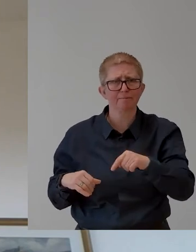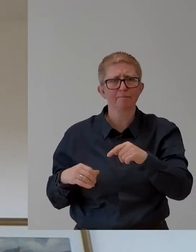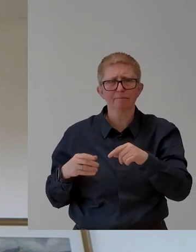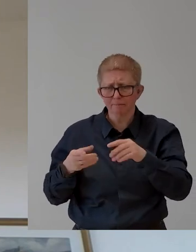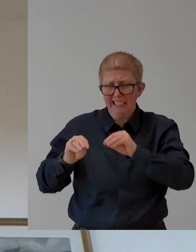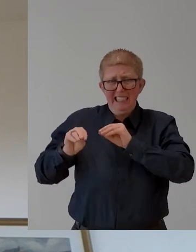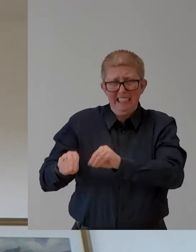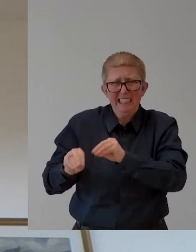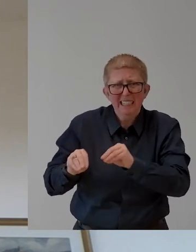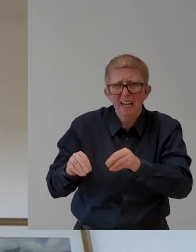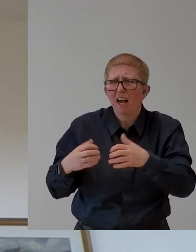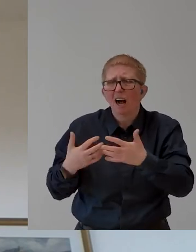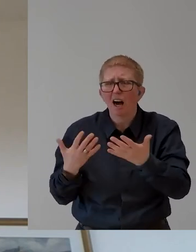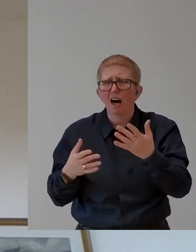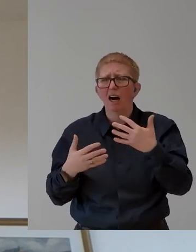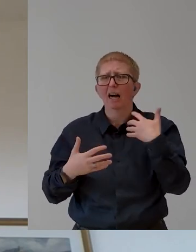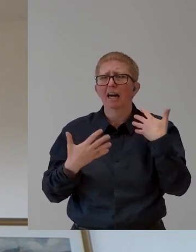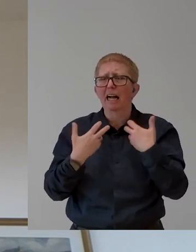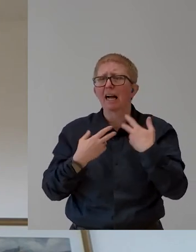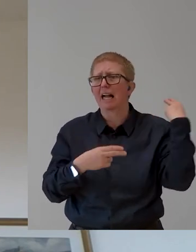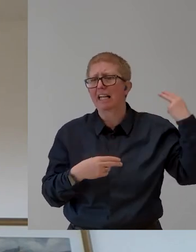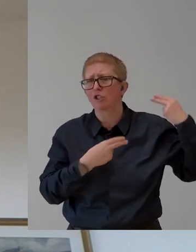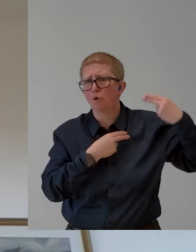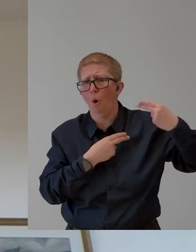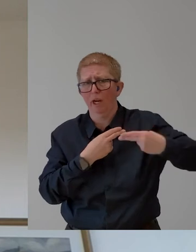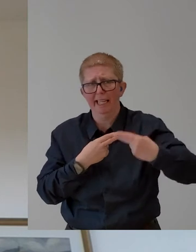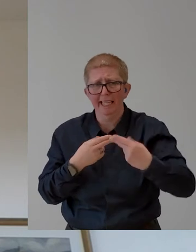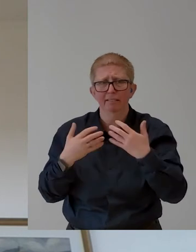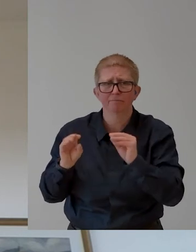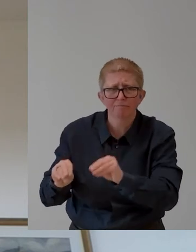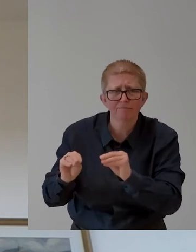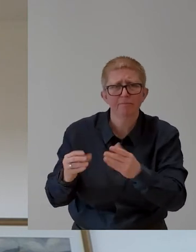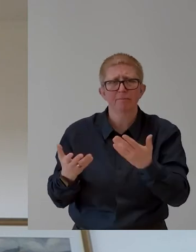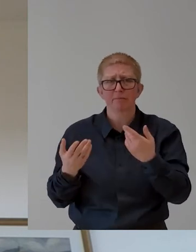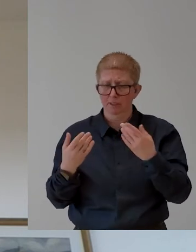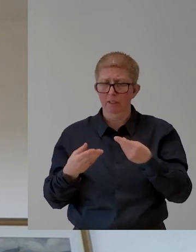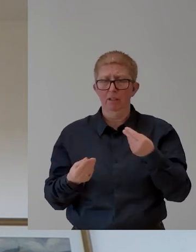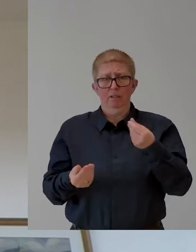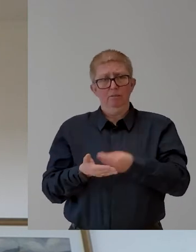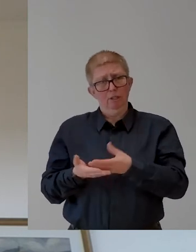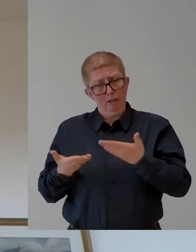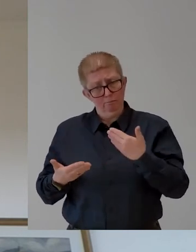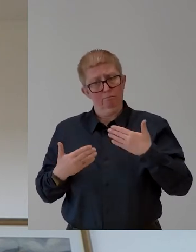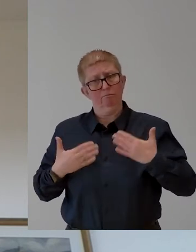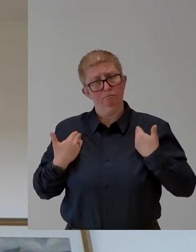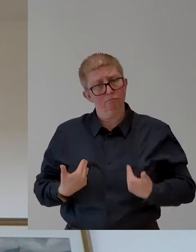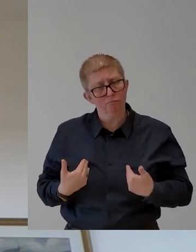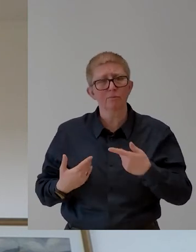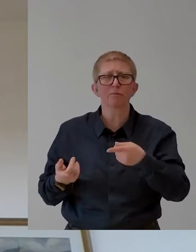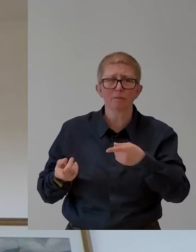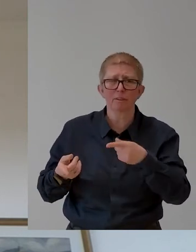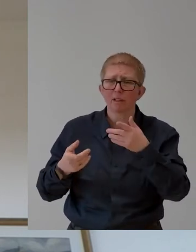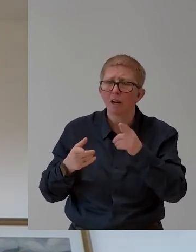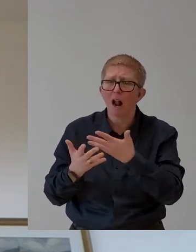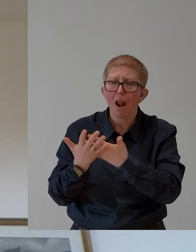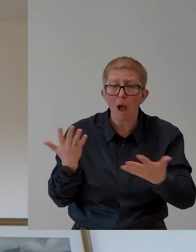cultural values. One of our unique programs is the Arabic Year, which is an intensive one-year Arabic language program for